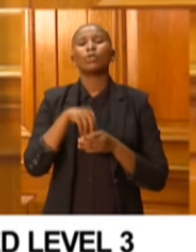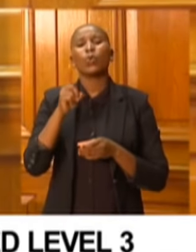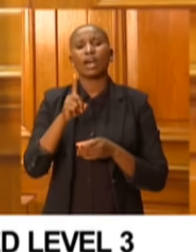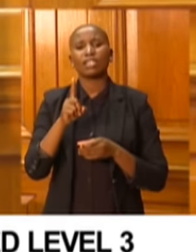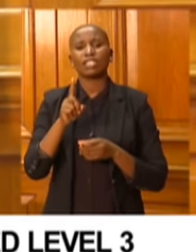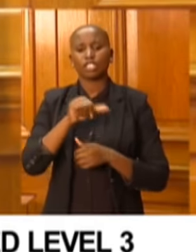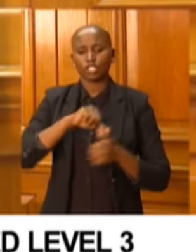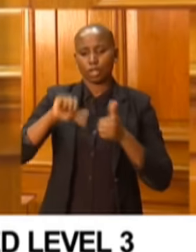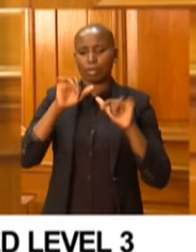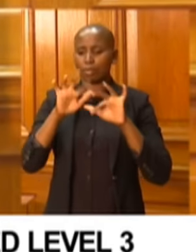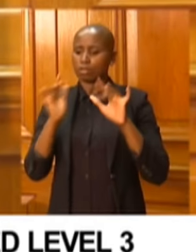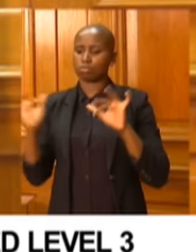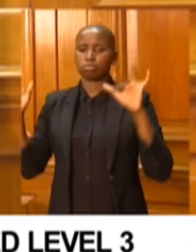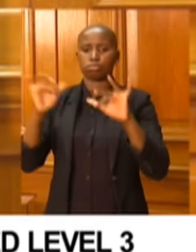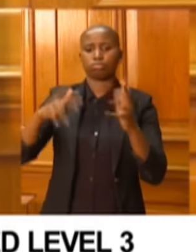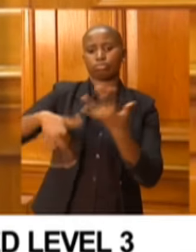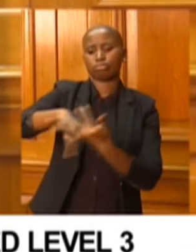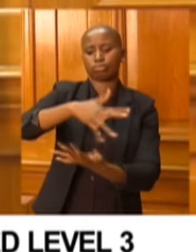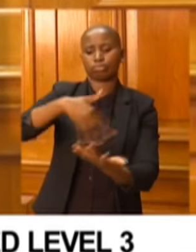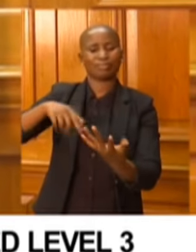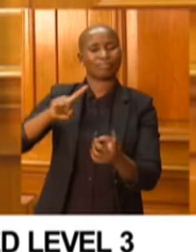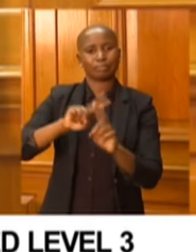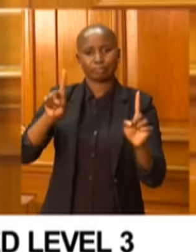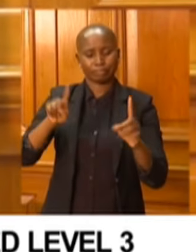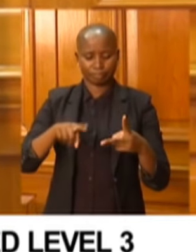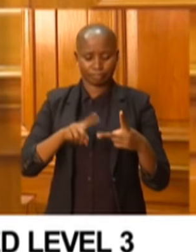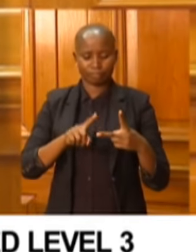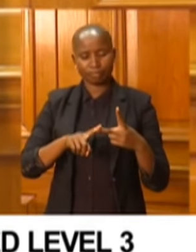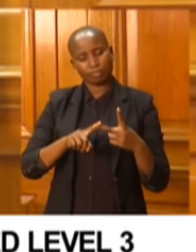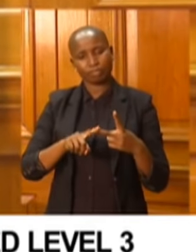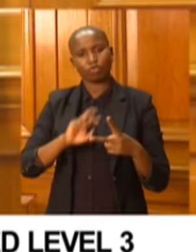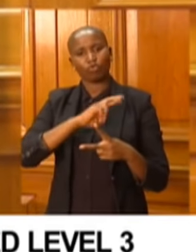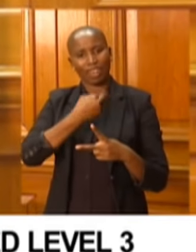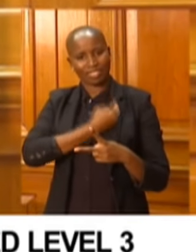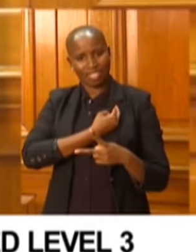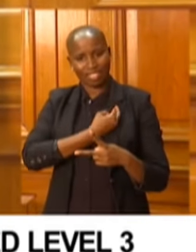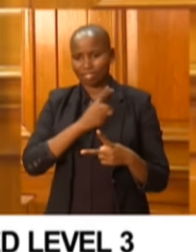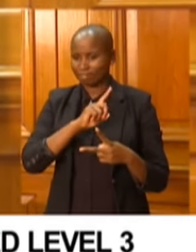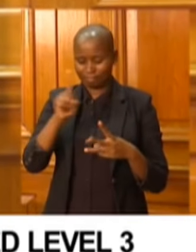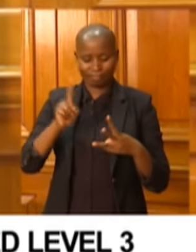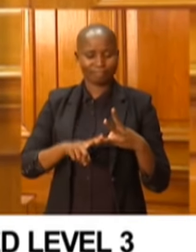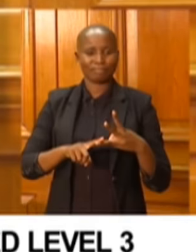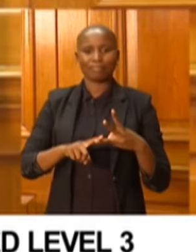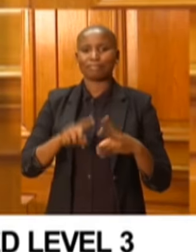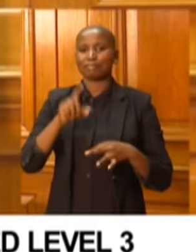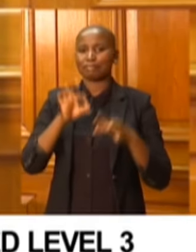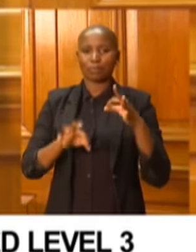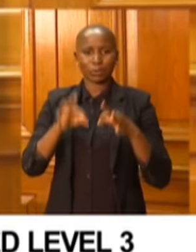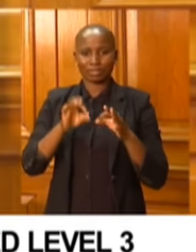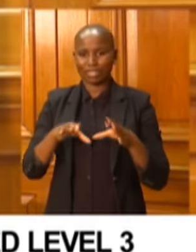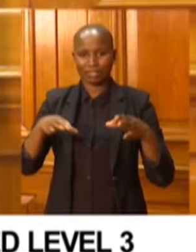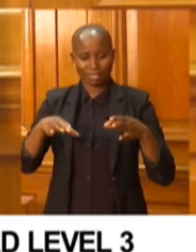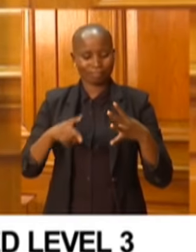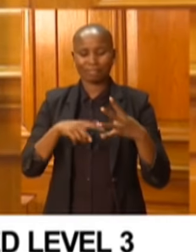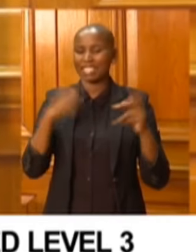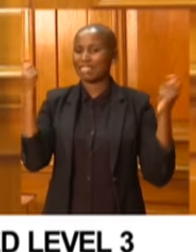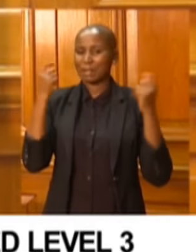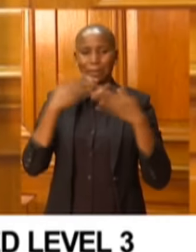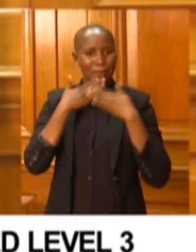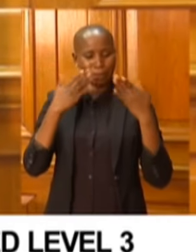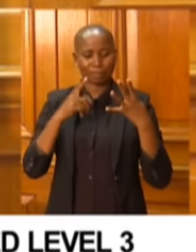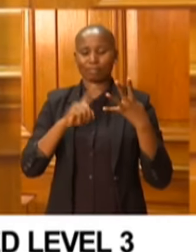gatherings, religious gatherings, political events, traditional council meetings, and gatherings at